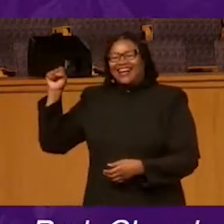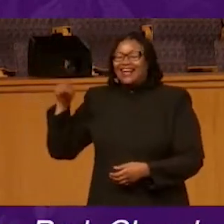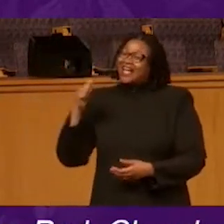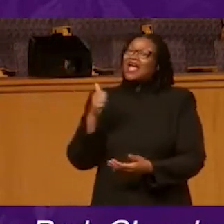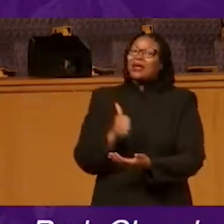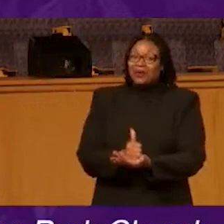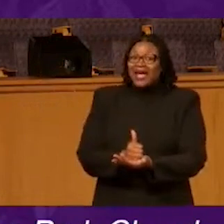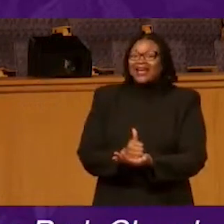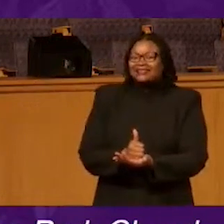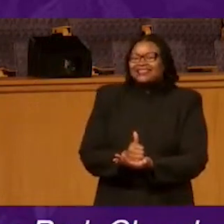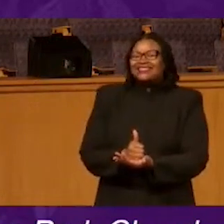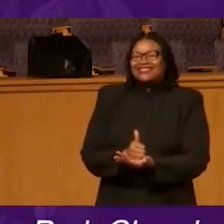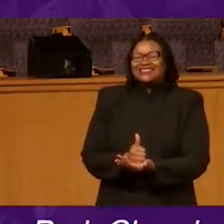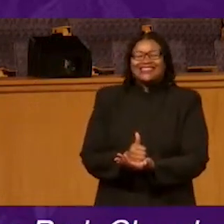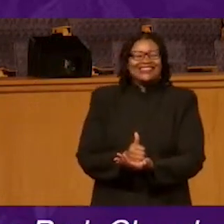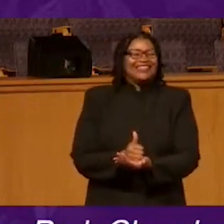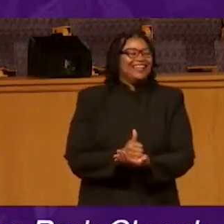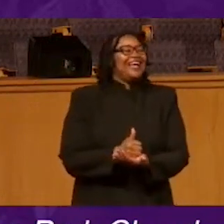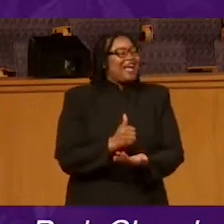Amen.